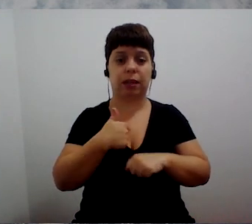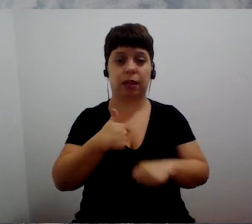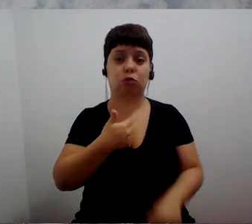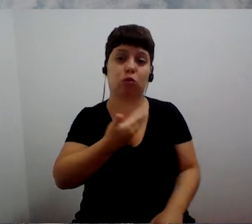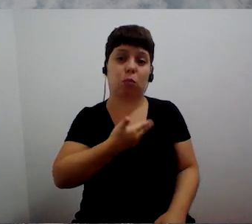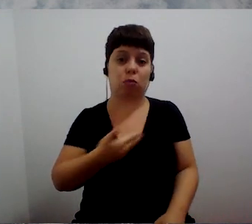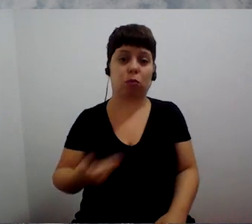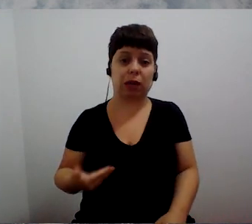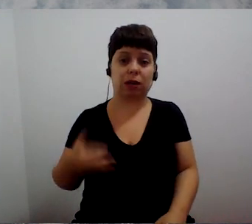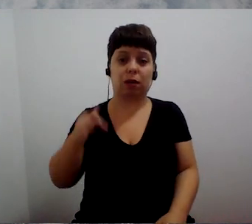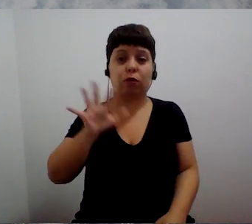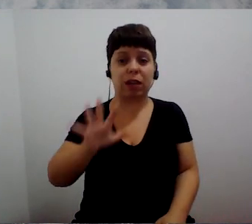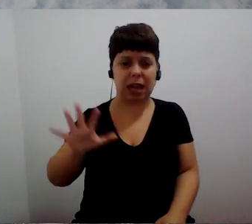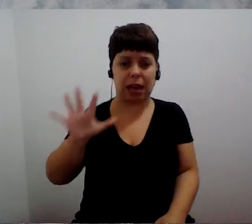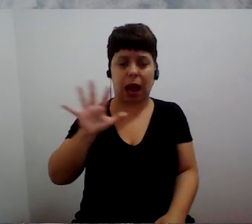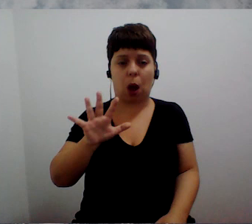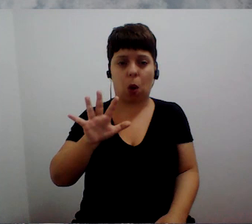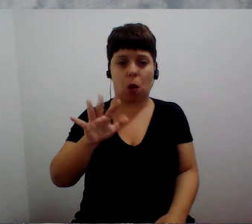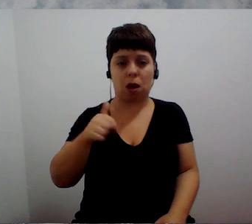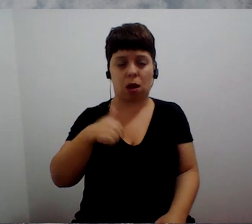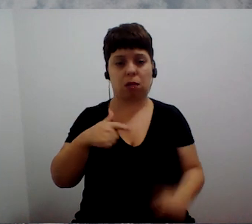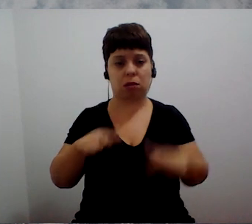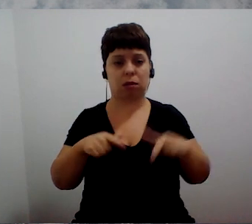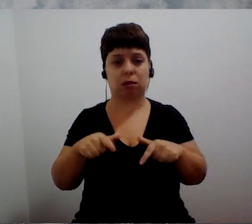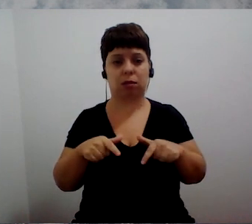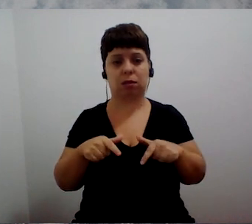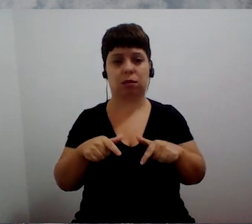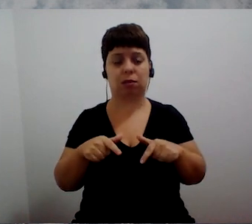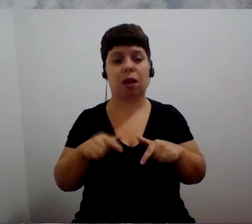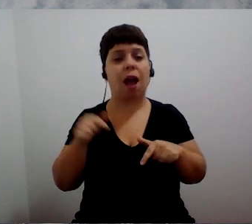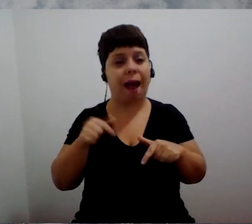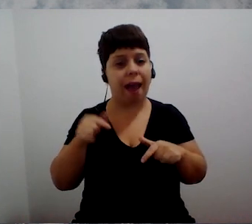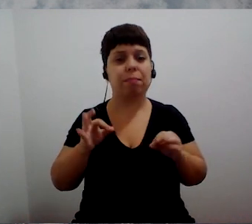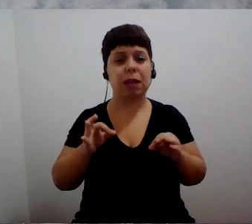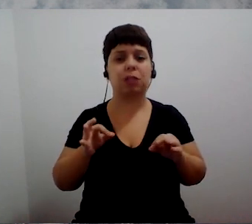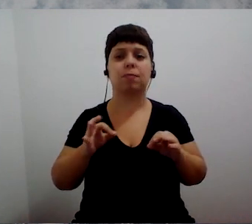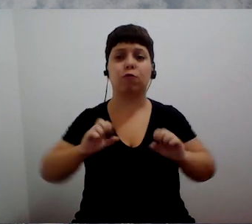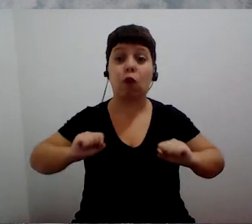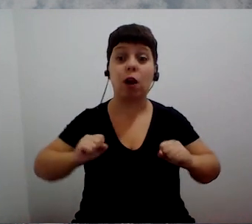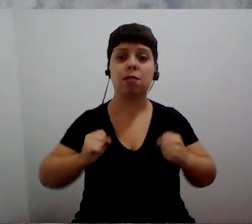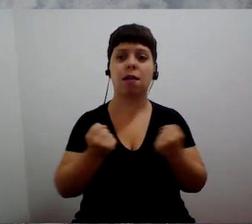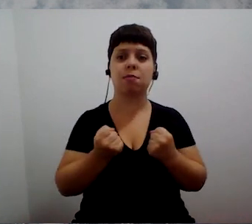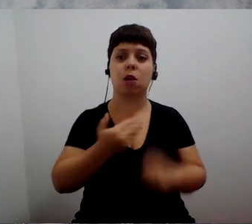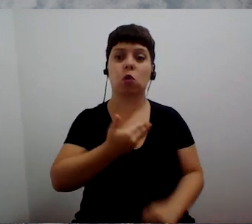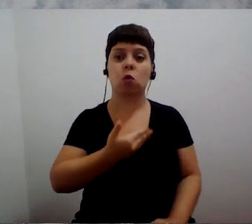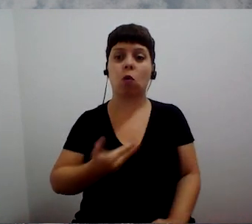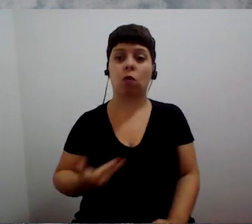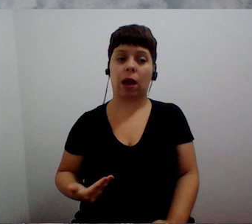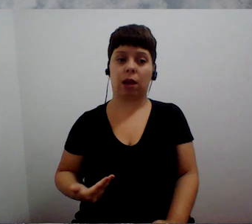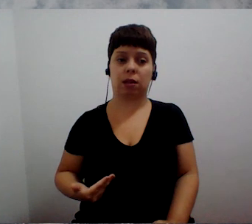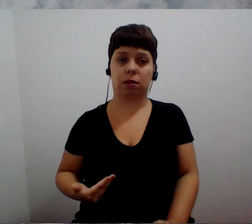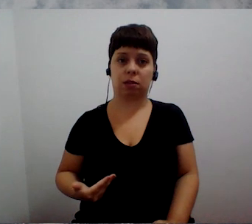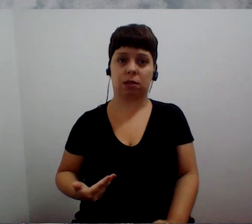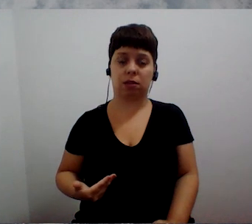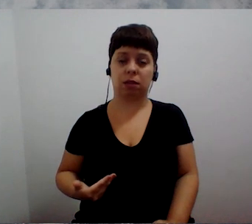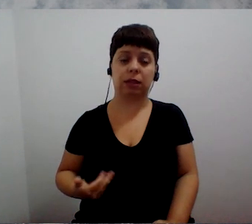the federal sector is to build on the state capacity, to build on